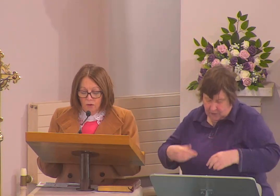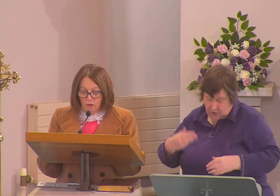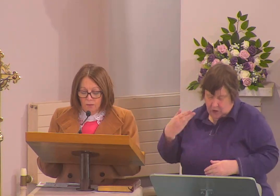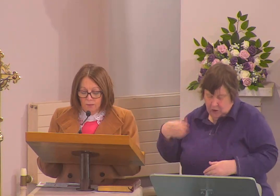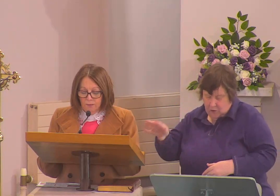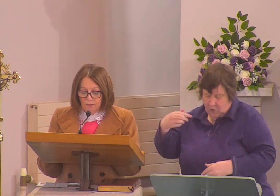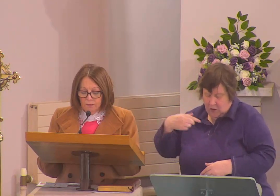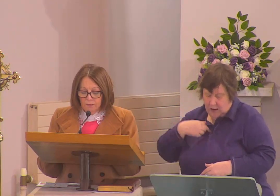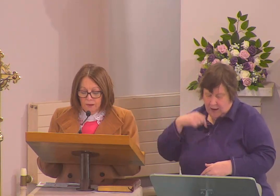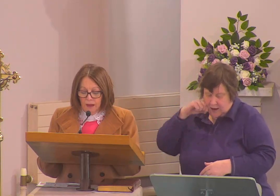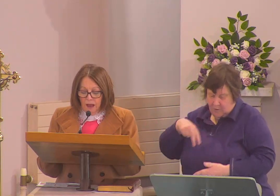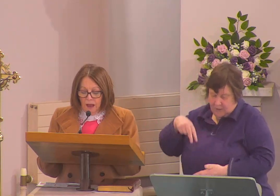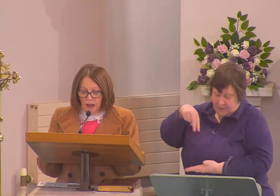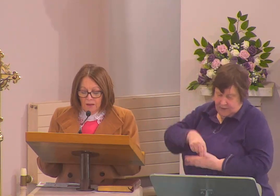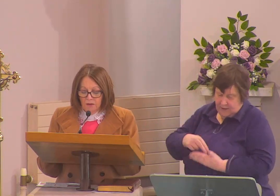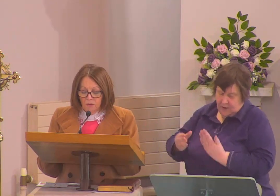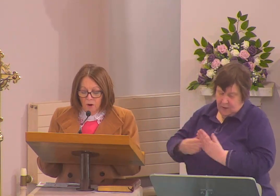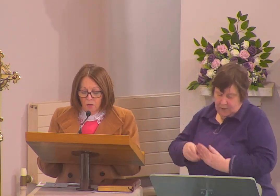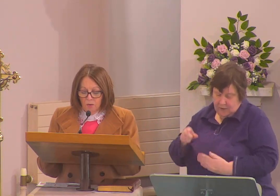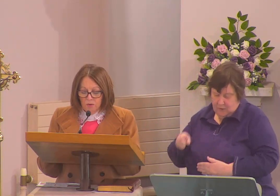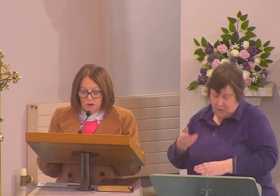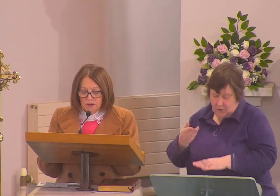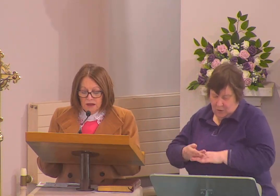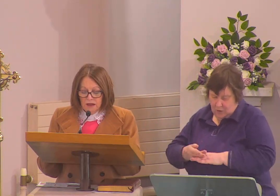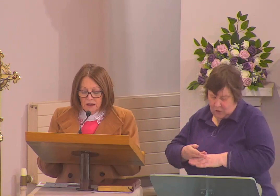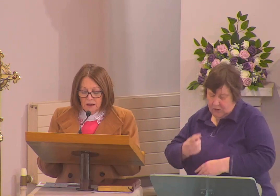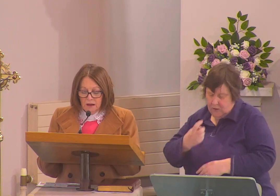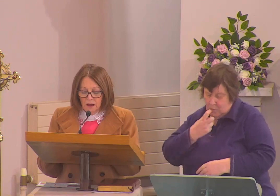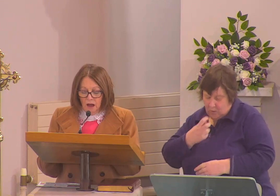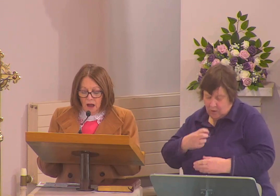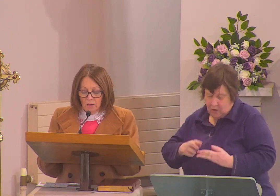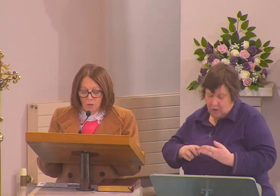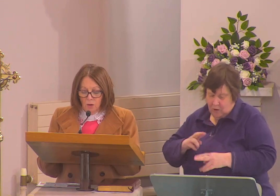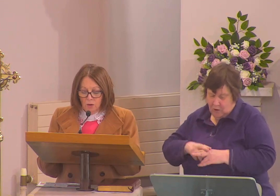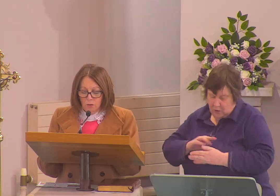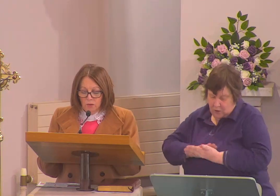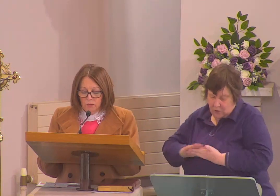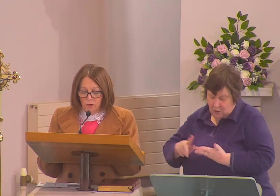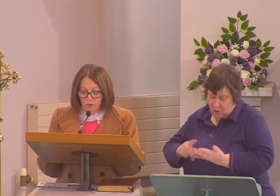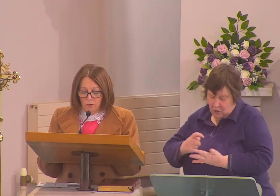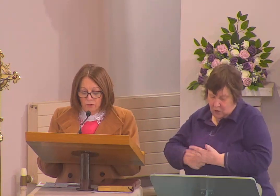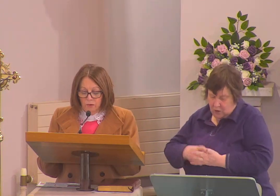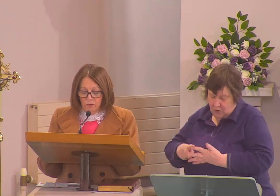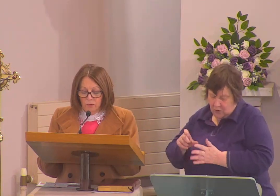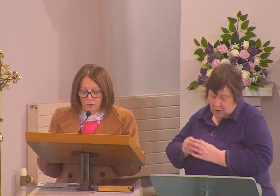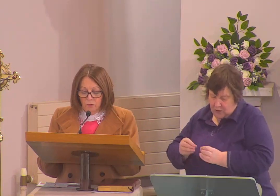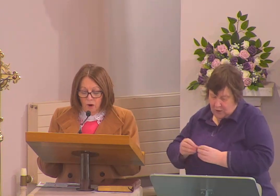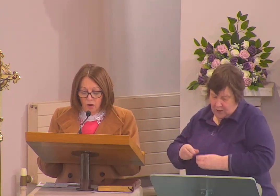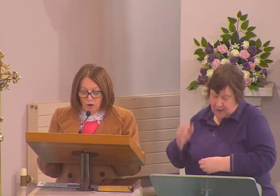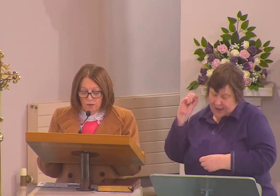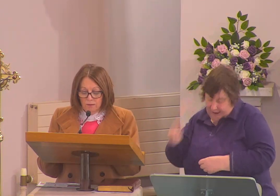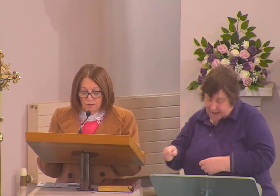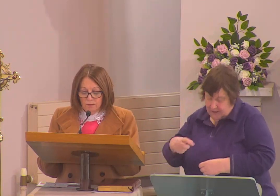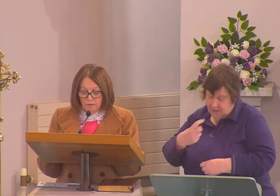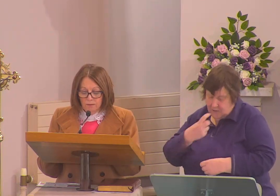of Horeb. Hit the rock with your stick, and water will flow from the